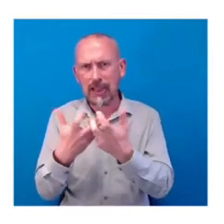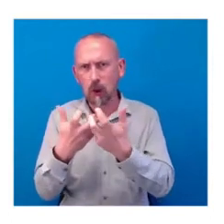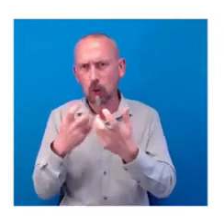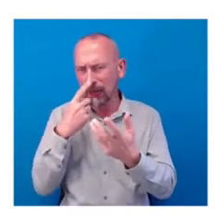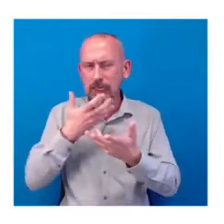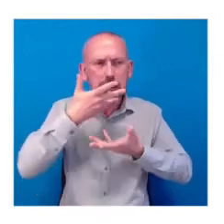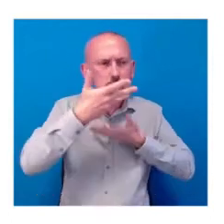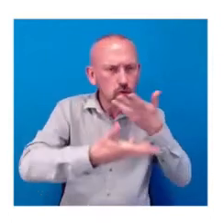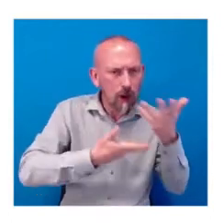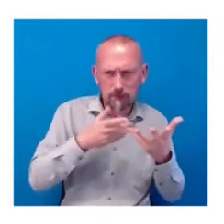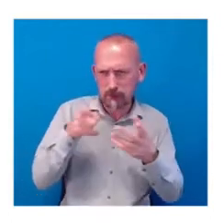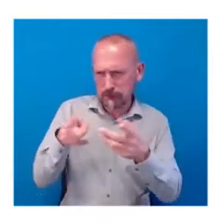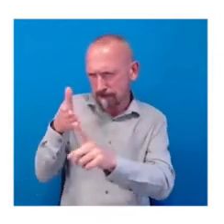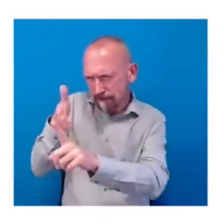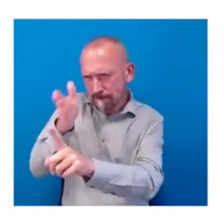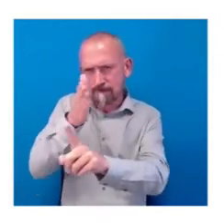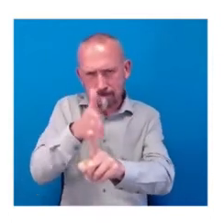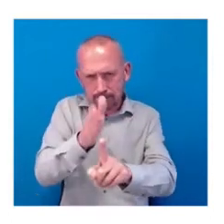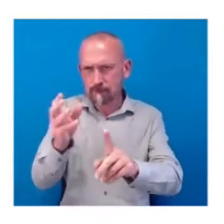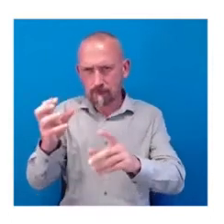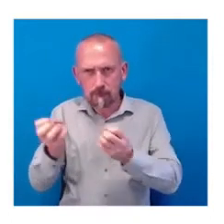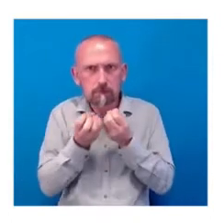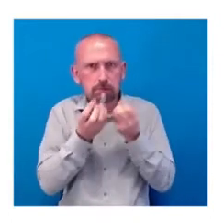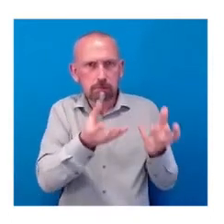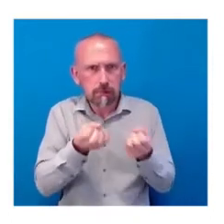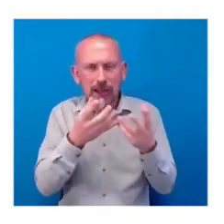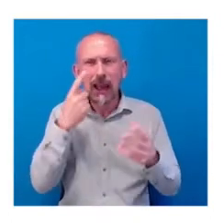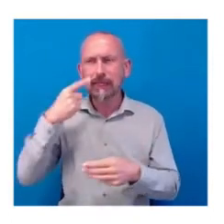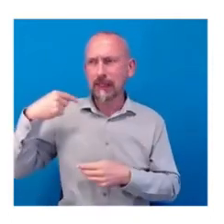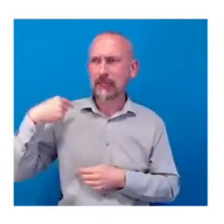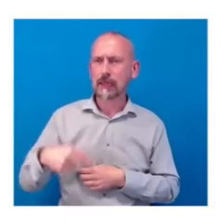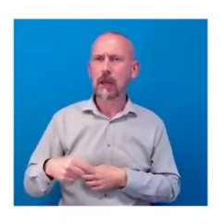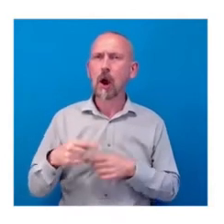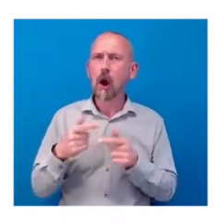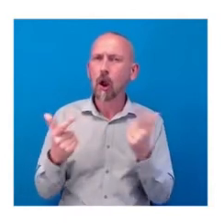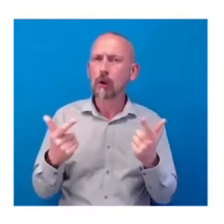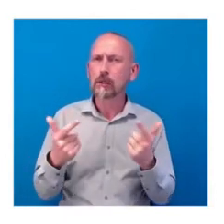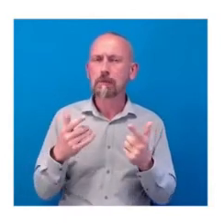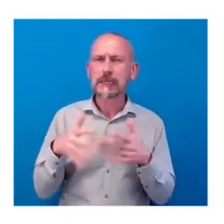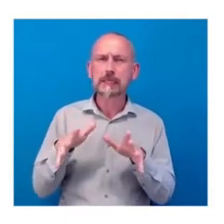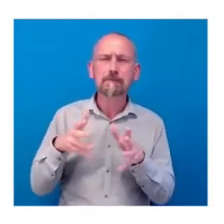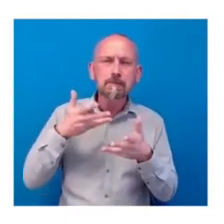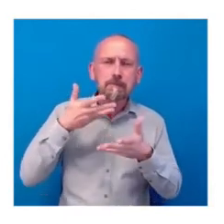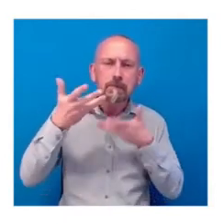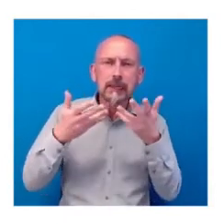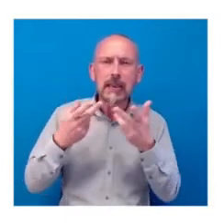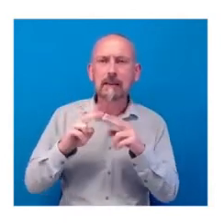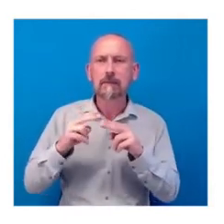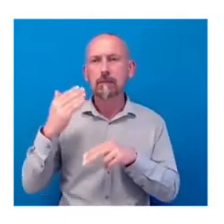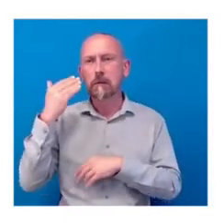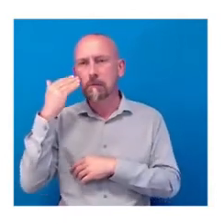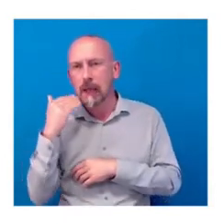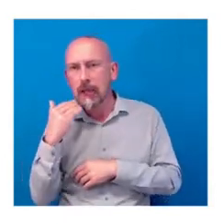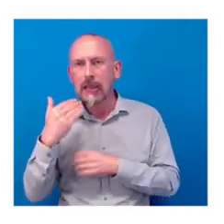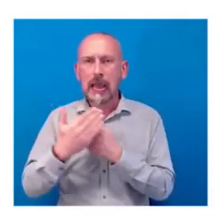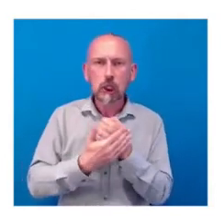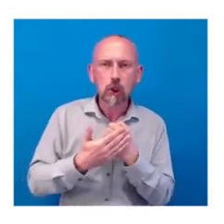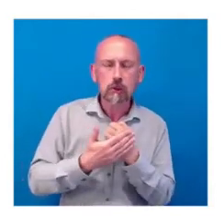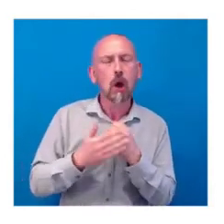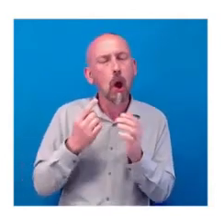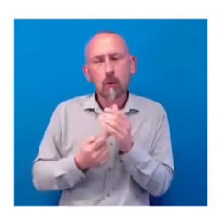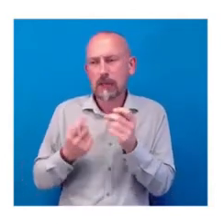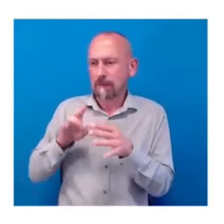has been sort of leaning more towards describing a character's race when it's relevant to the plot. And it's become clear